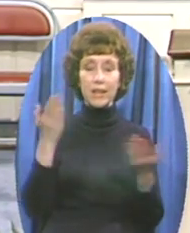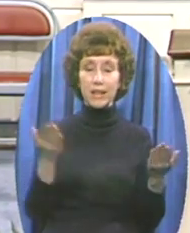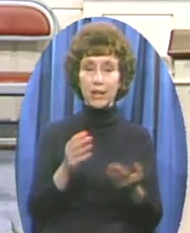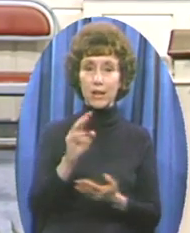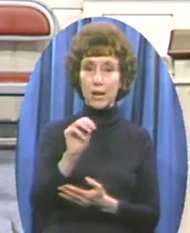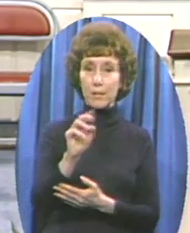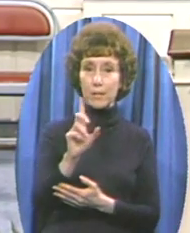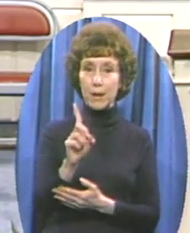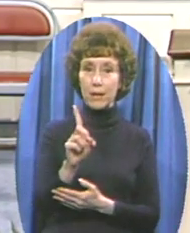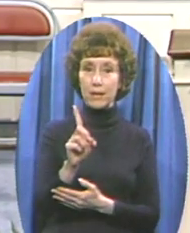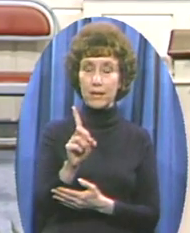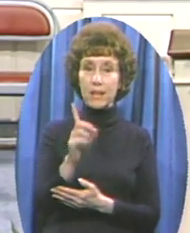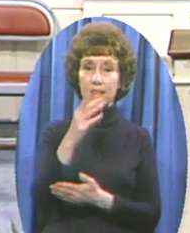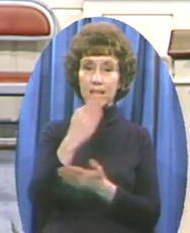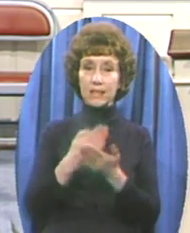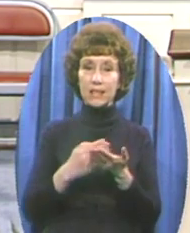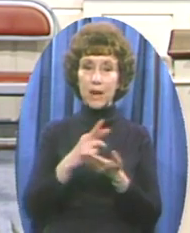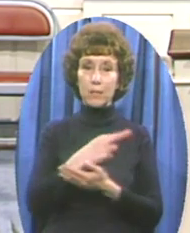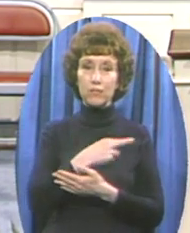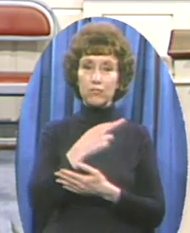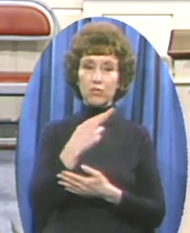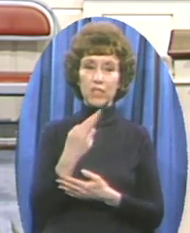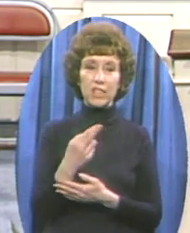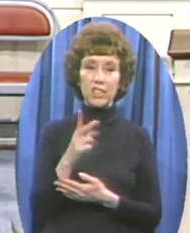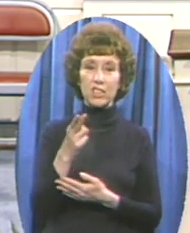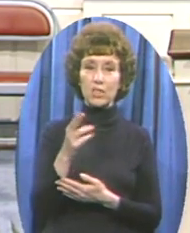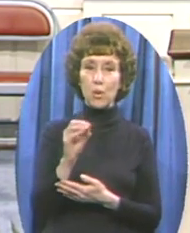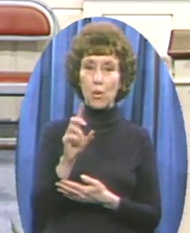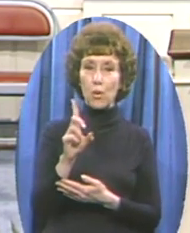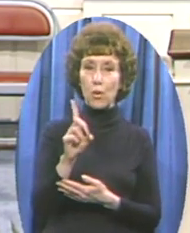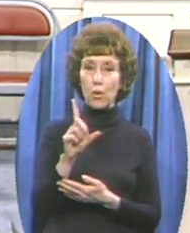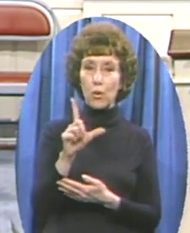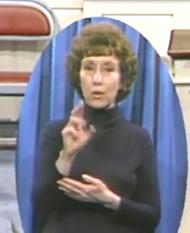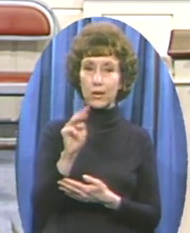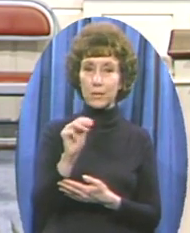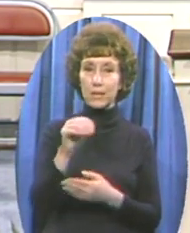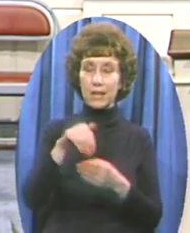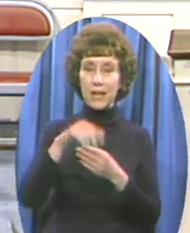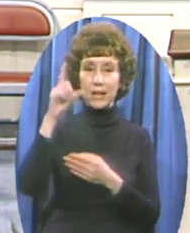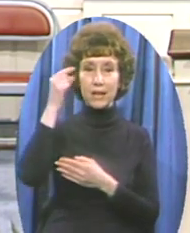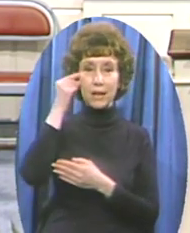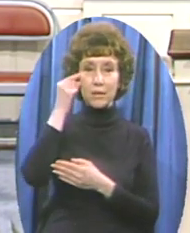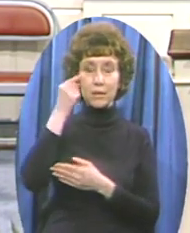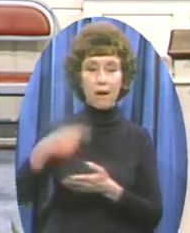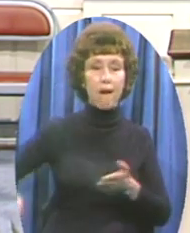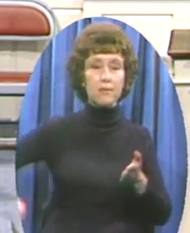hoodlums up there in government have outlawed the distribution of Gideon